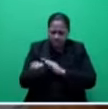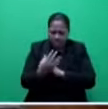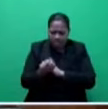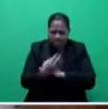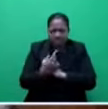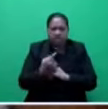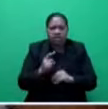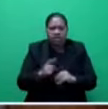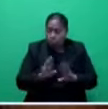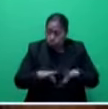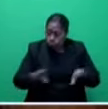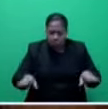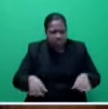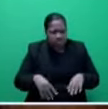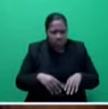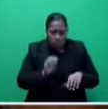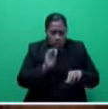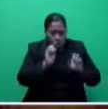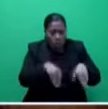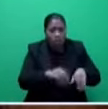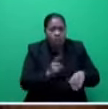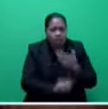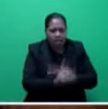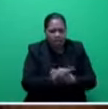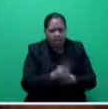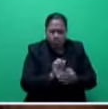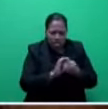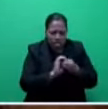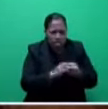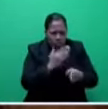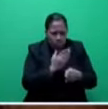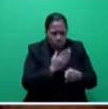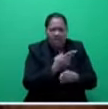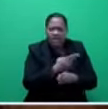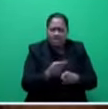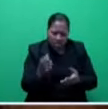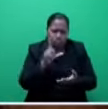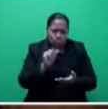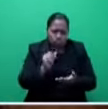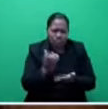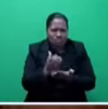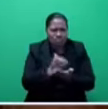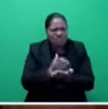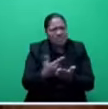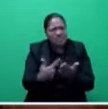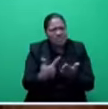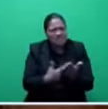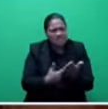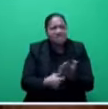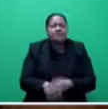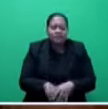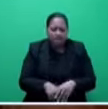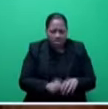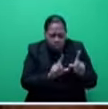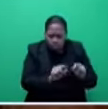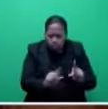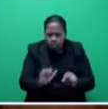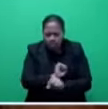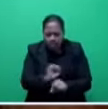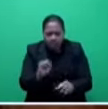time wisely, doing their chores, engaging themselves in a number of extracurricular activities, helping their parents, attending to their worksheets, and of